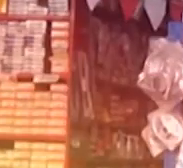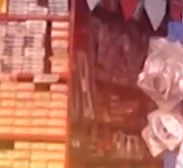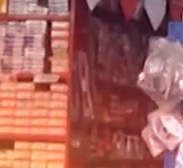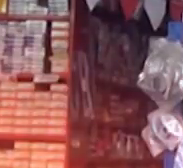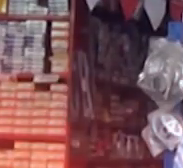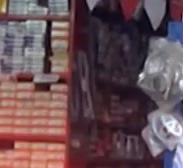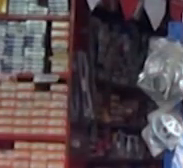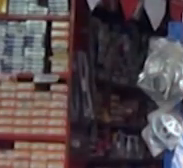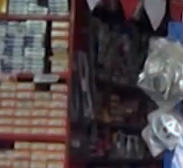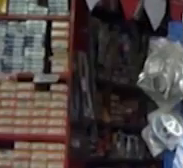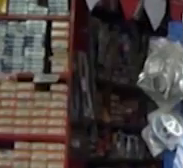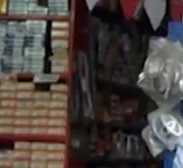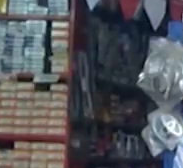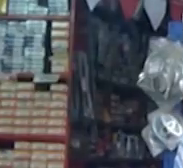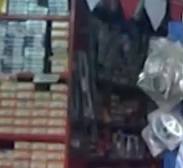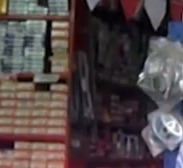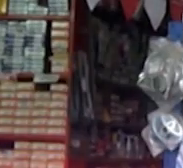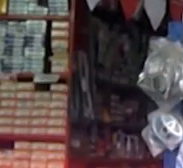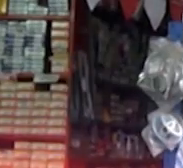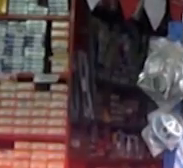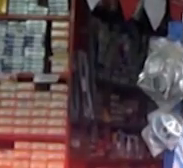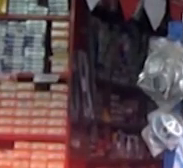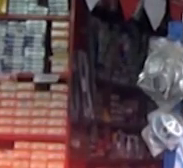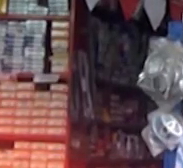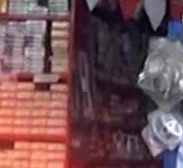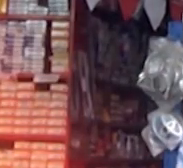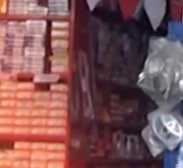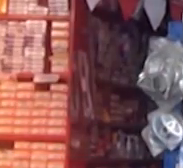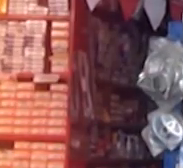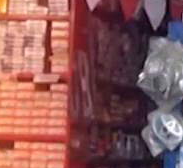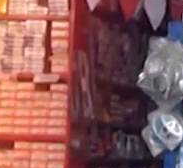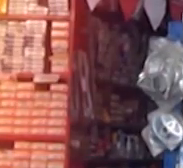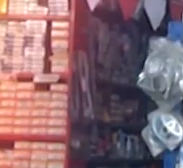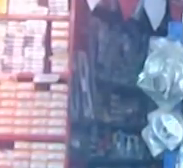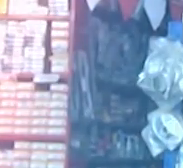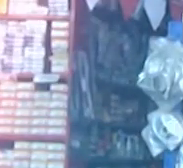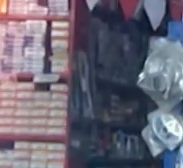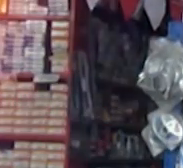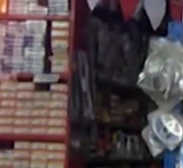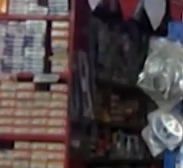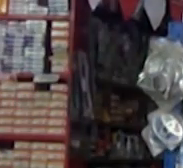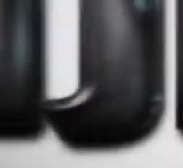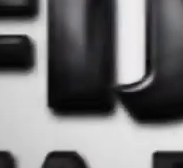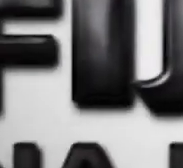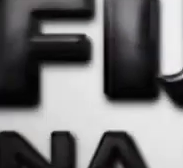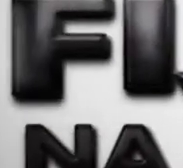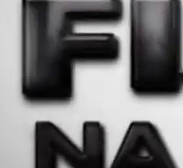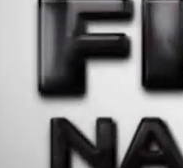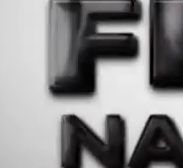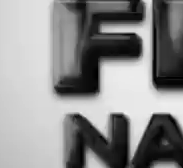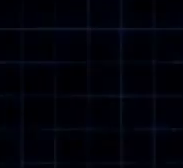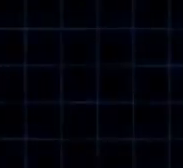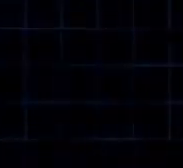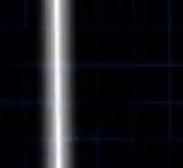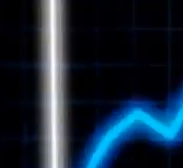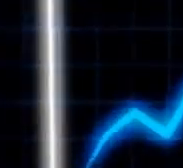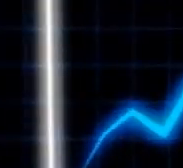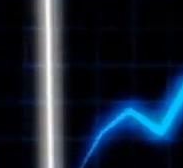Pula nadang go prosalan garse go erkraki do televisión no barong na Radio Fiji 1 na domibit. Radio Fiji